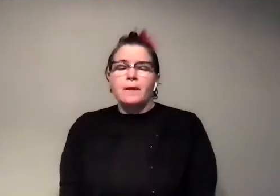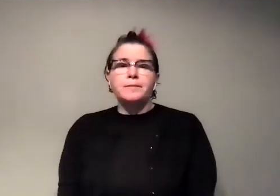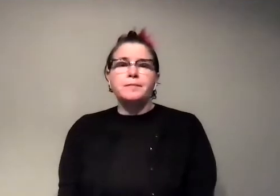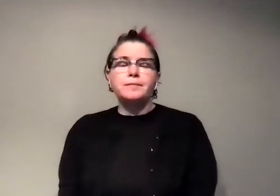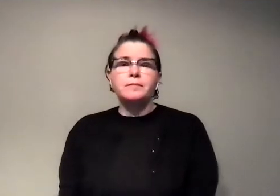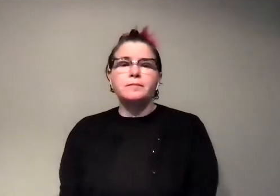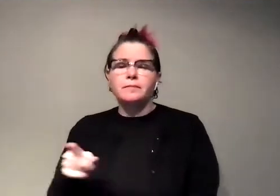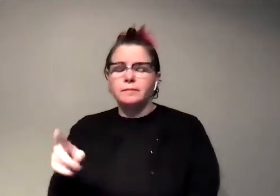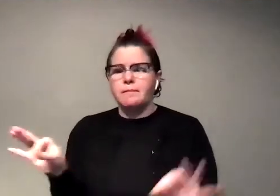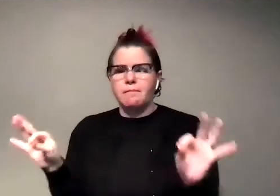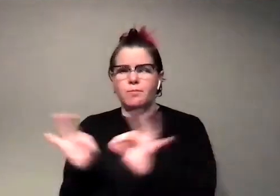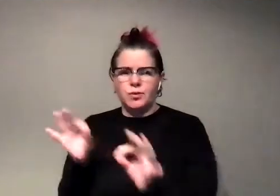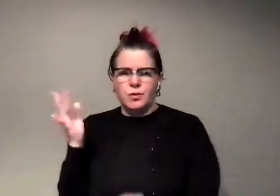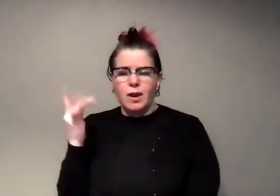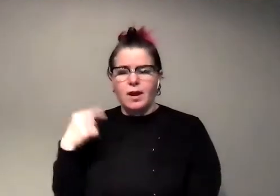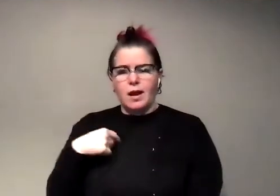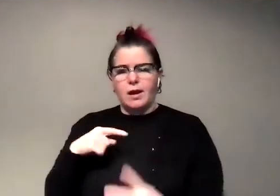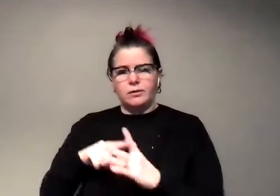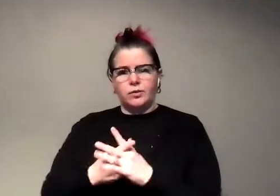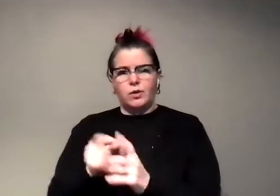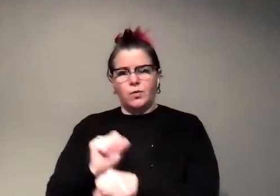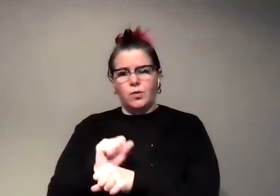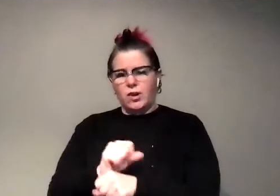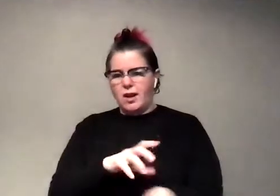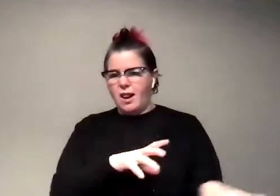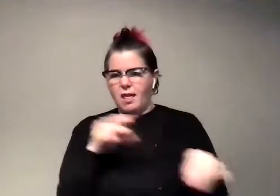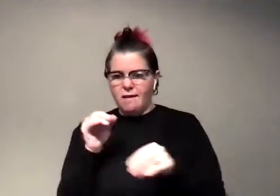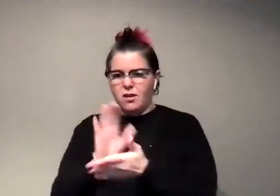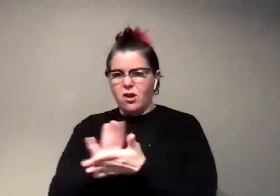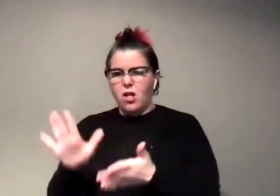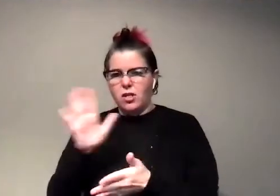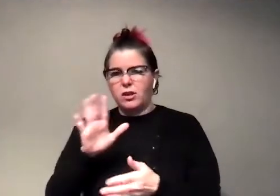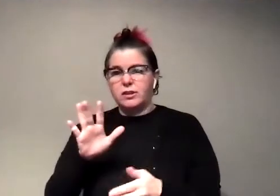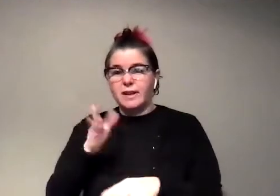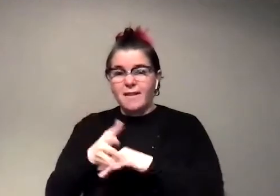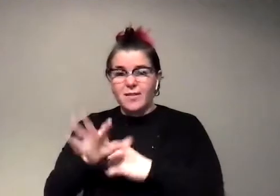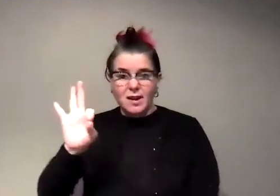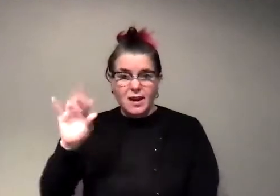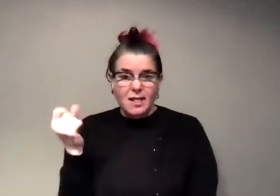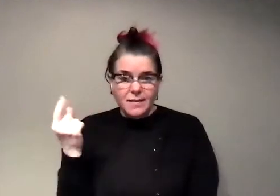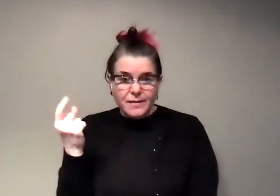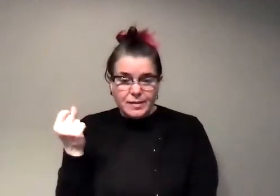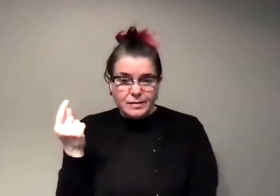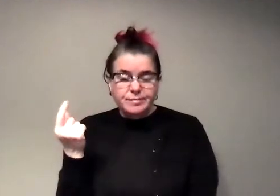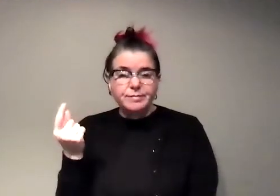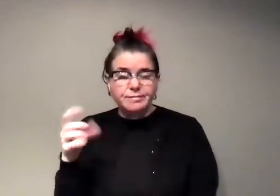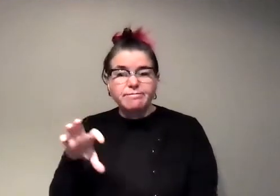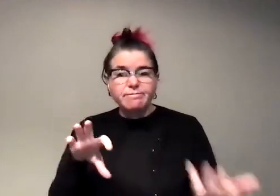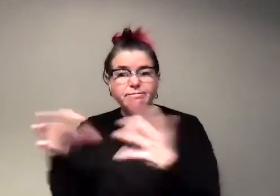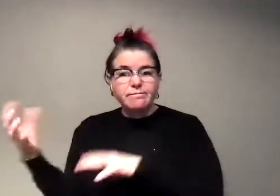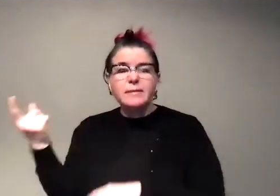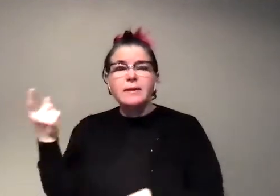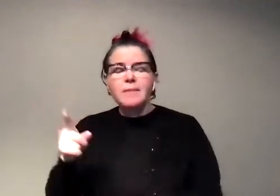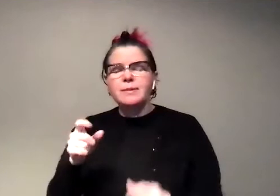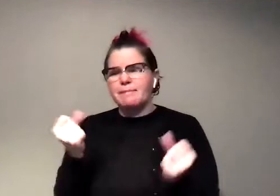important because I started working, I left college right after 9/11. So there were a lot of like